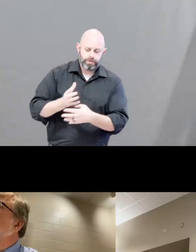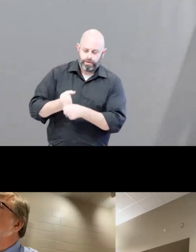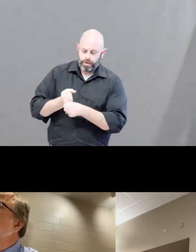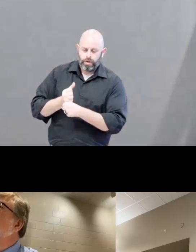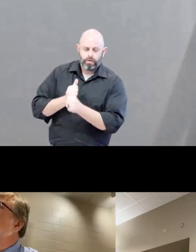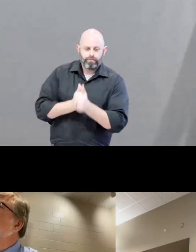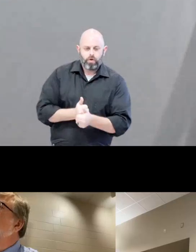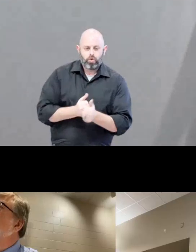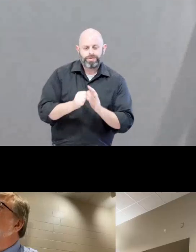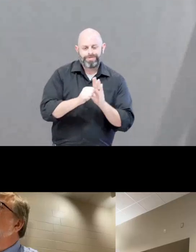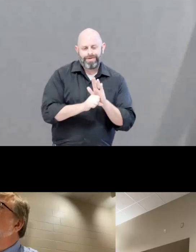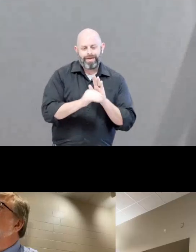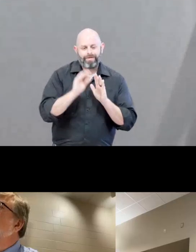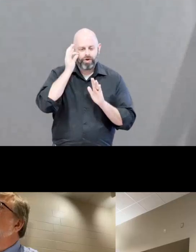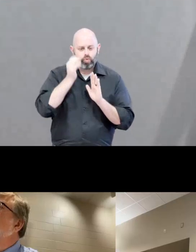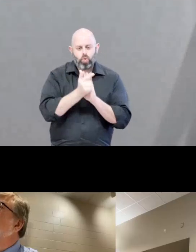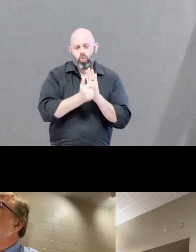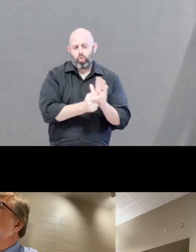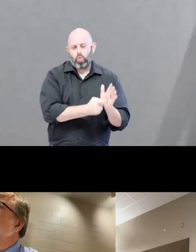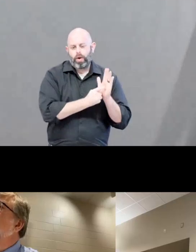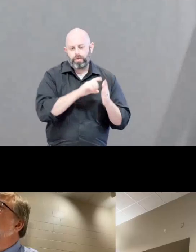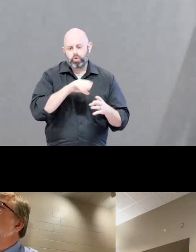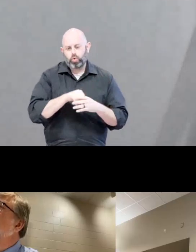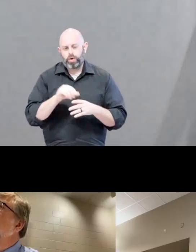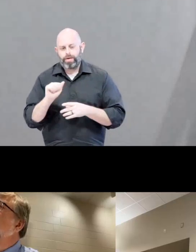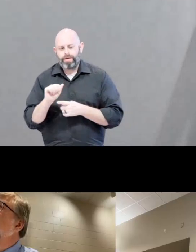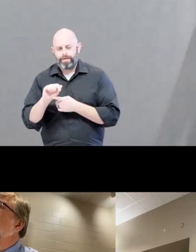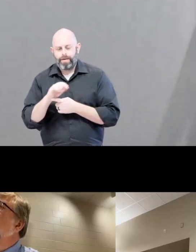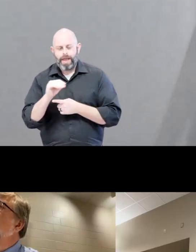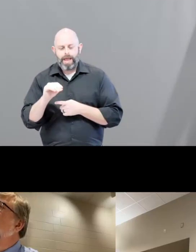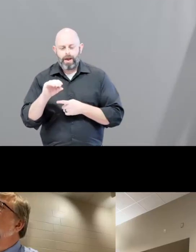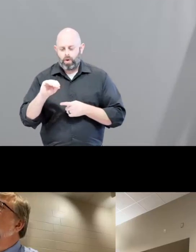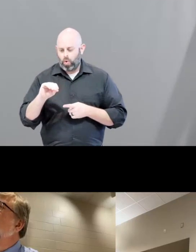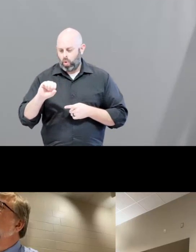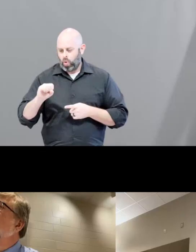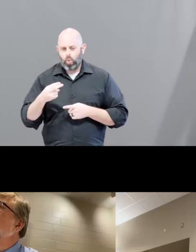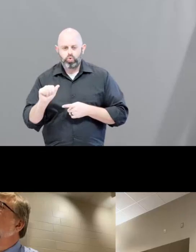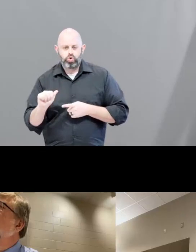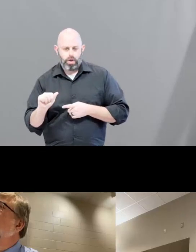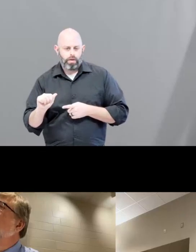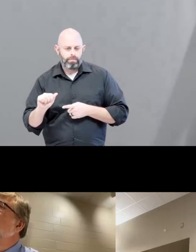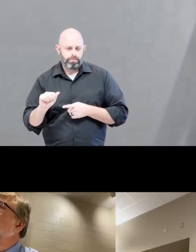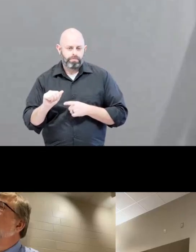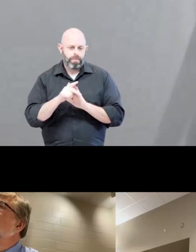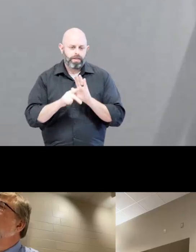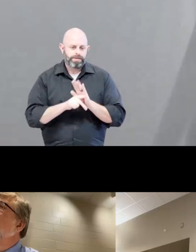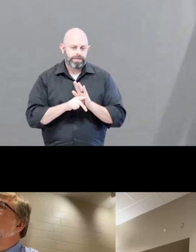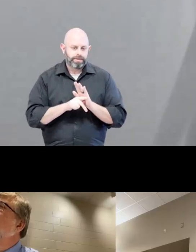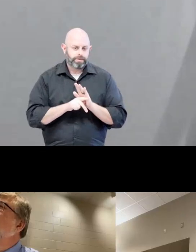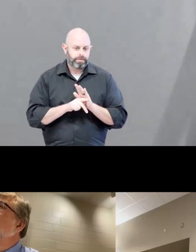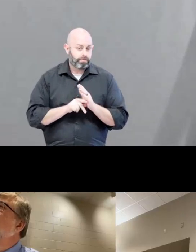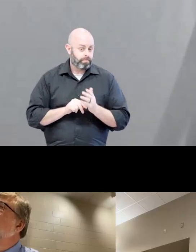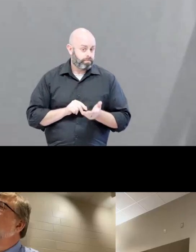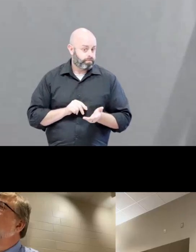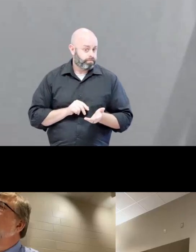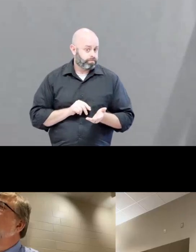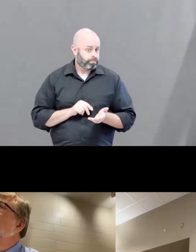with state and federal requirements, including ADA and OSHA policies.